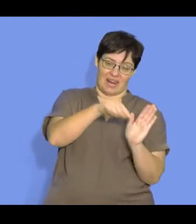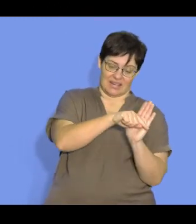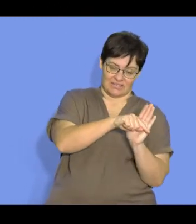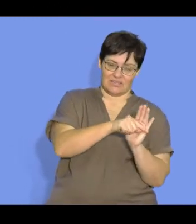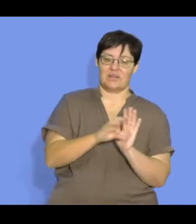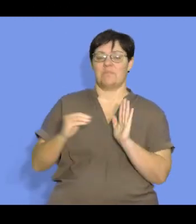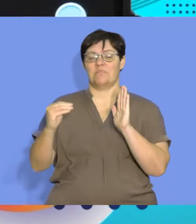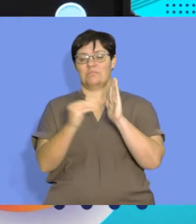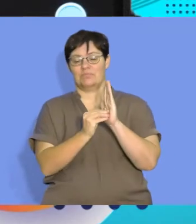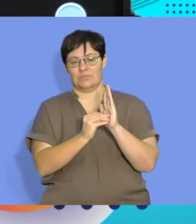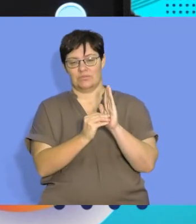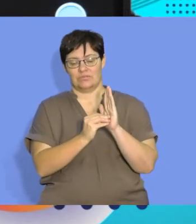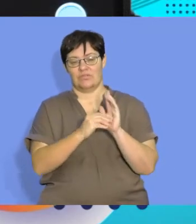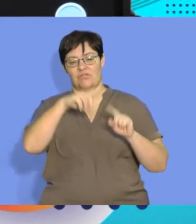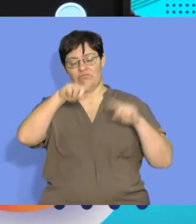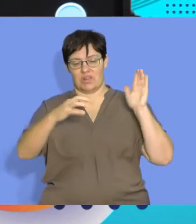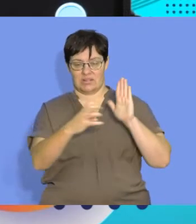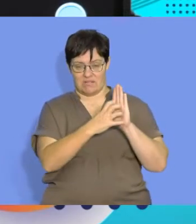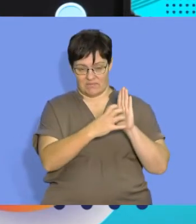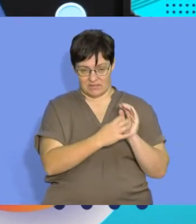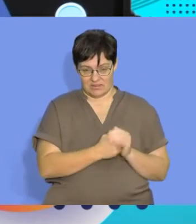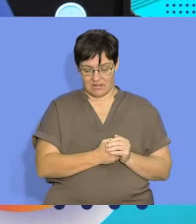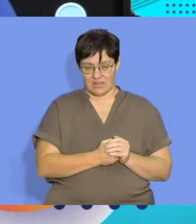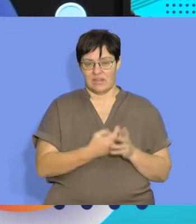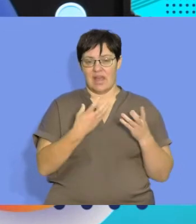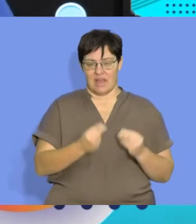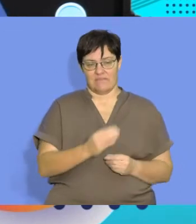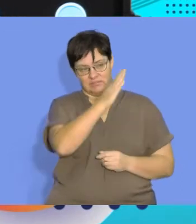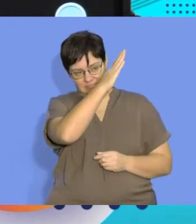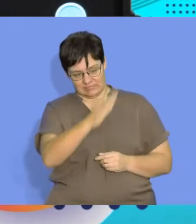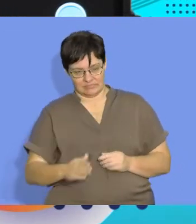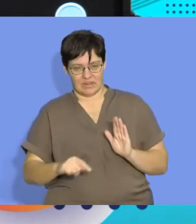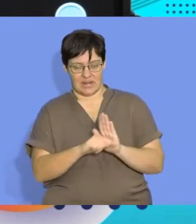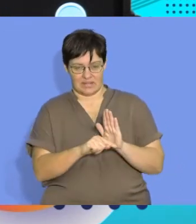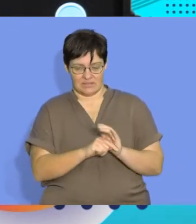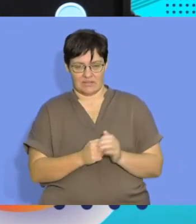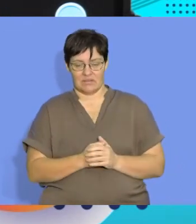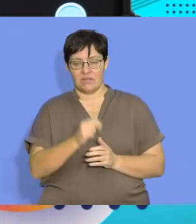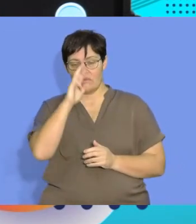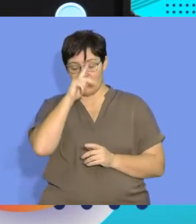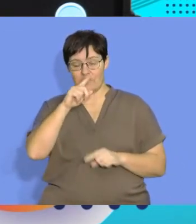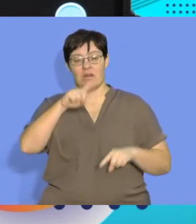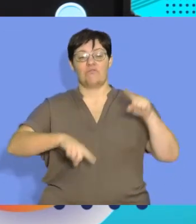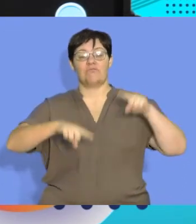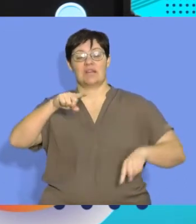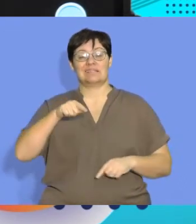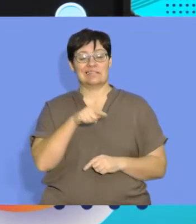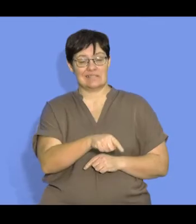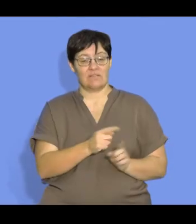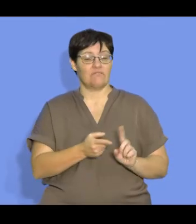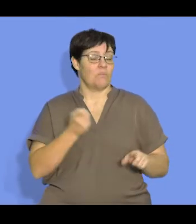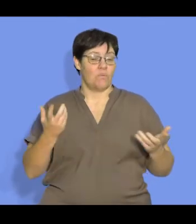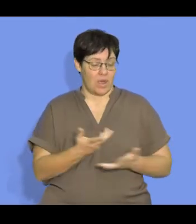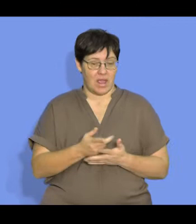we plot on the rate graph, and the rate graph has got a negative gradient. Remember, the rate graph